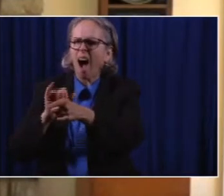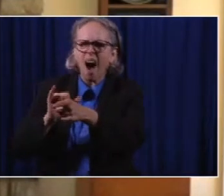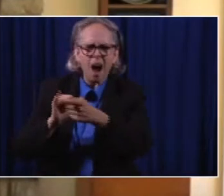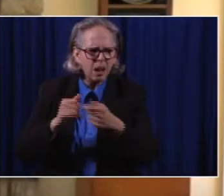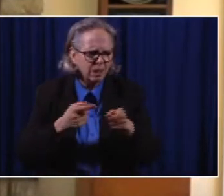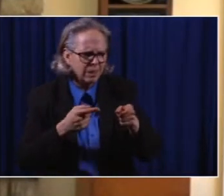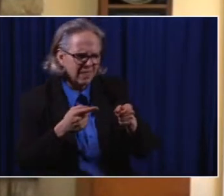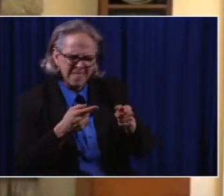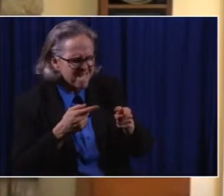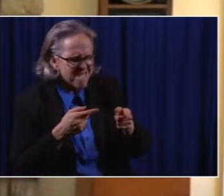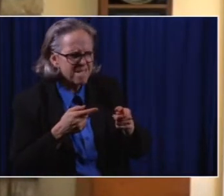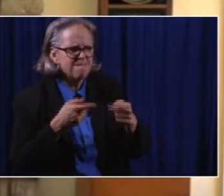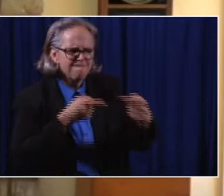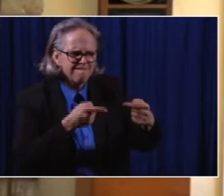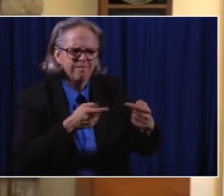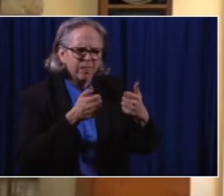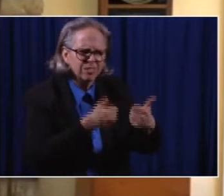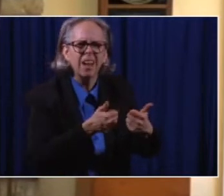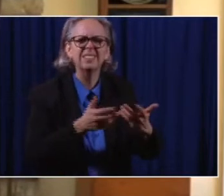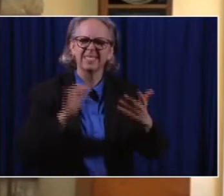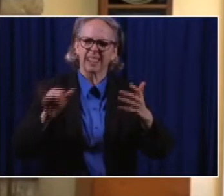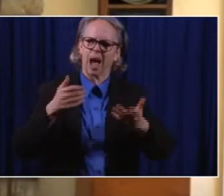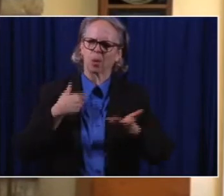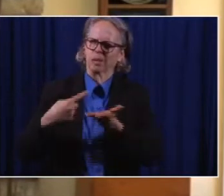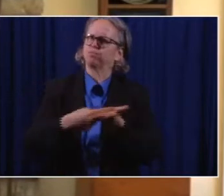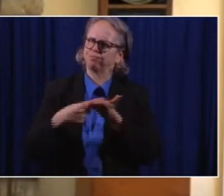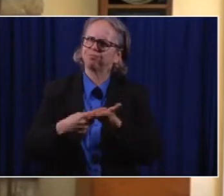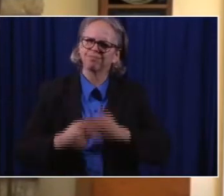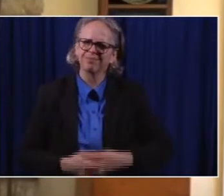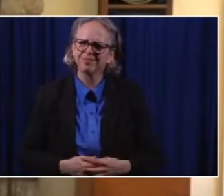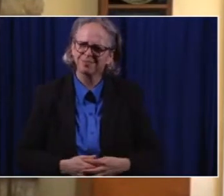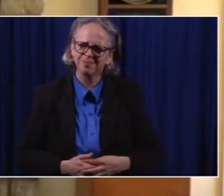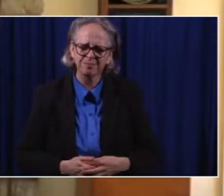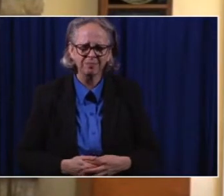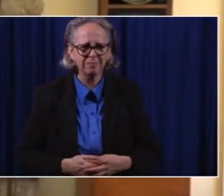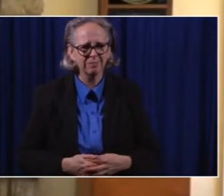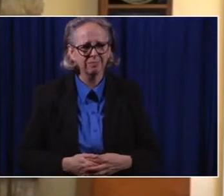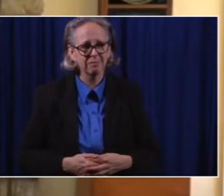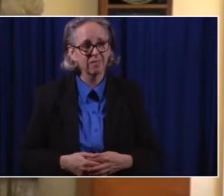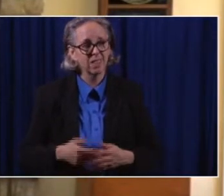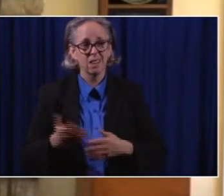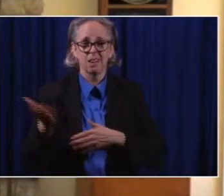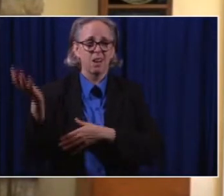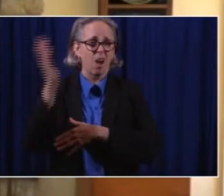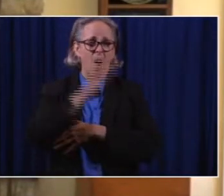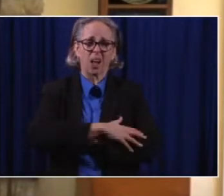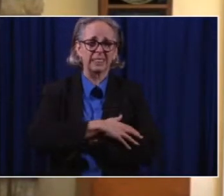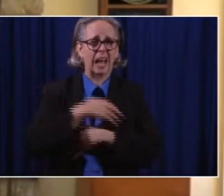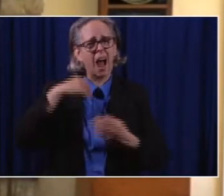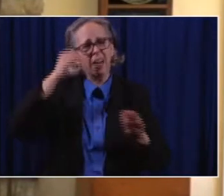but what I think about all day is what else should we be doing? What else could we be doing?